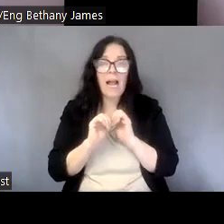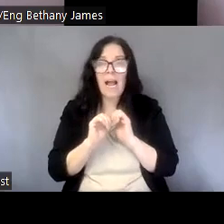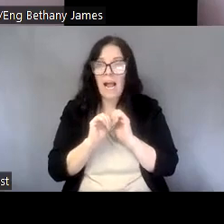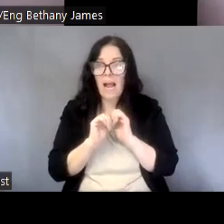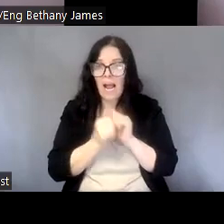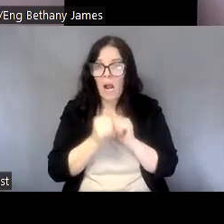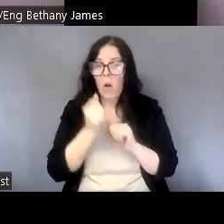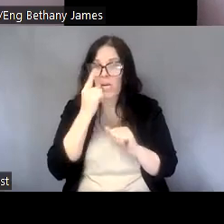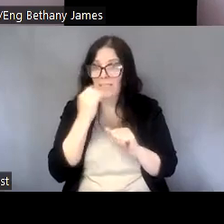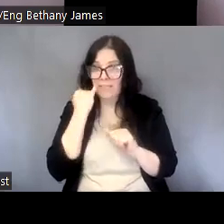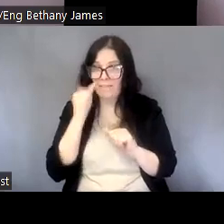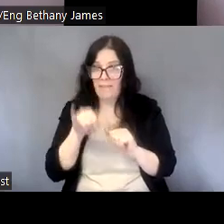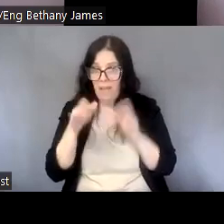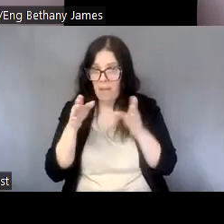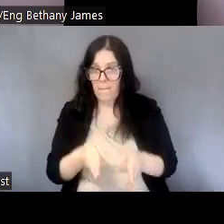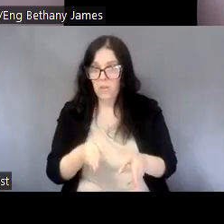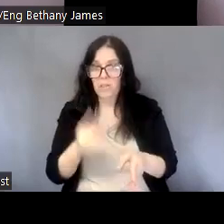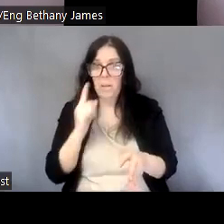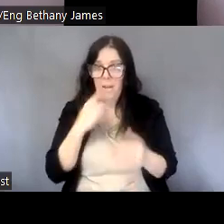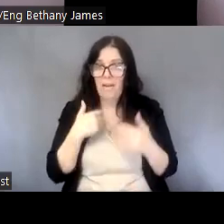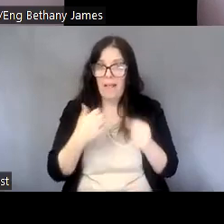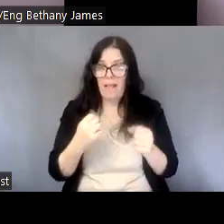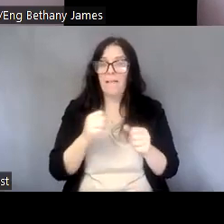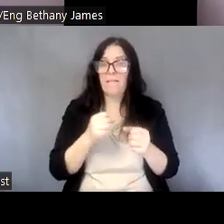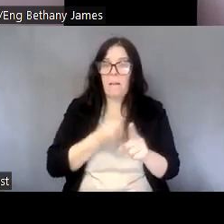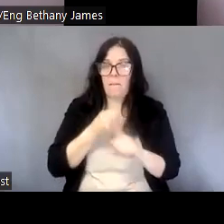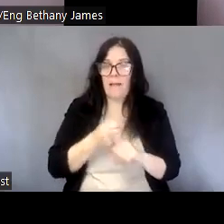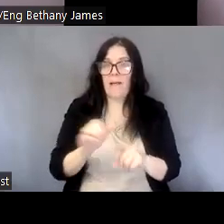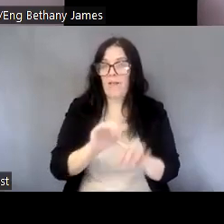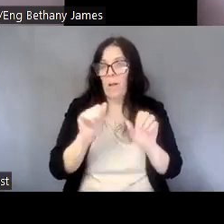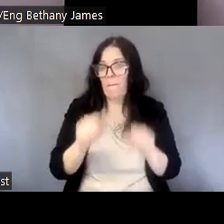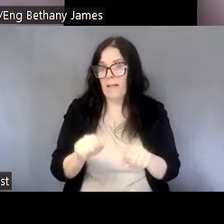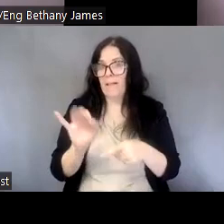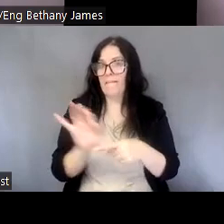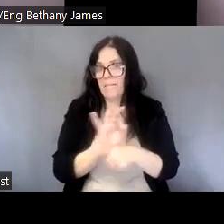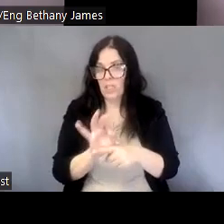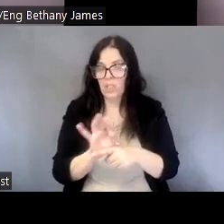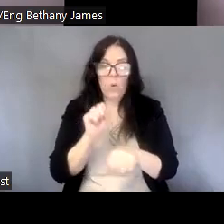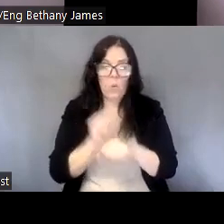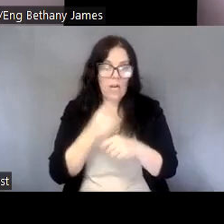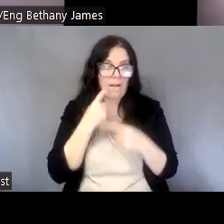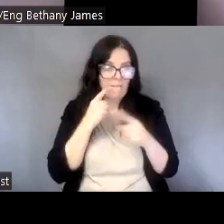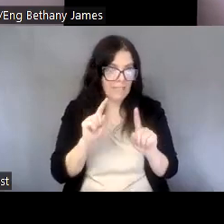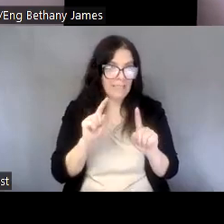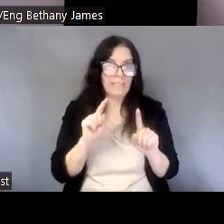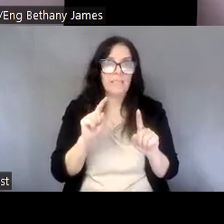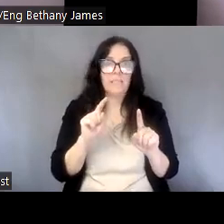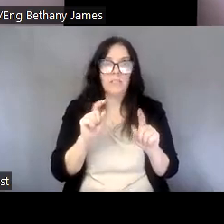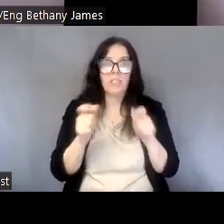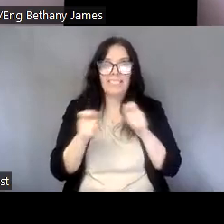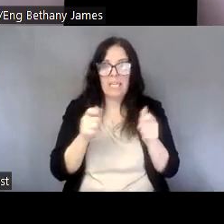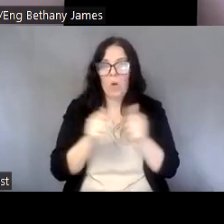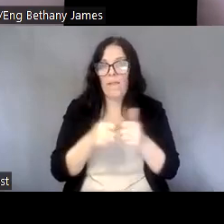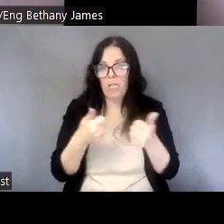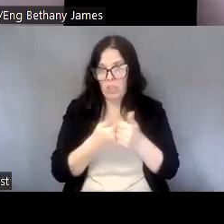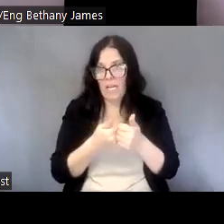that individual's mental health affecting their ability to cope and to function and to work effectively and to deal with challenges